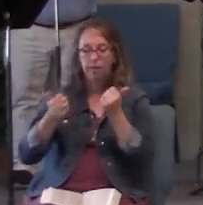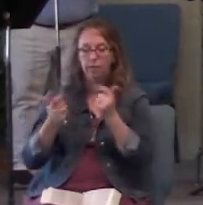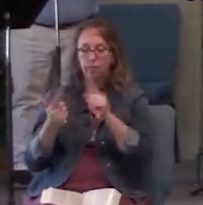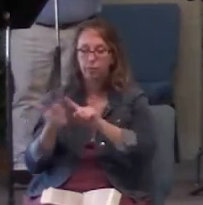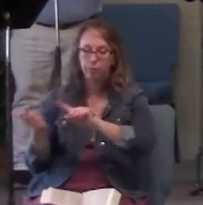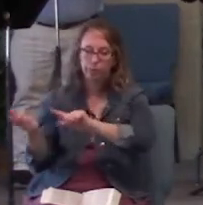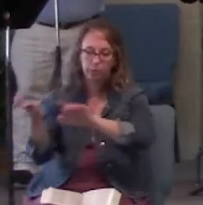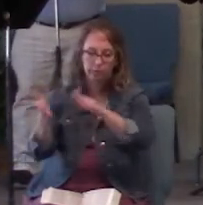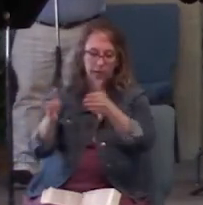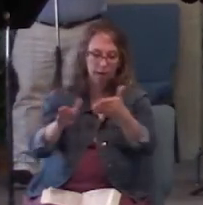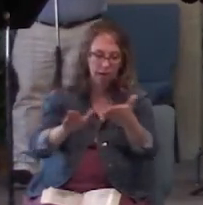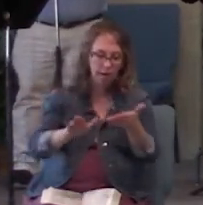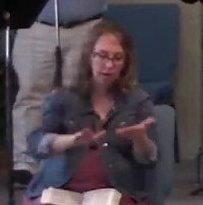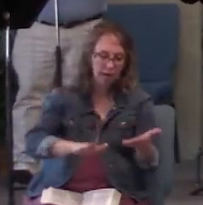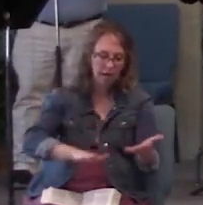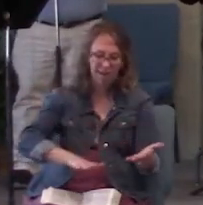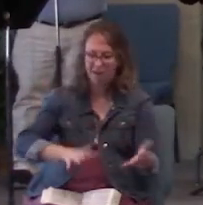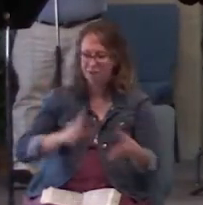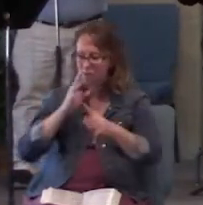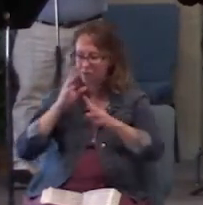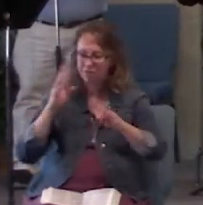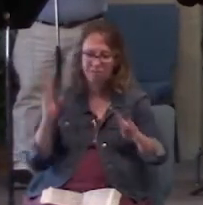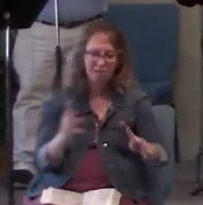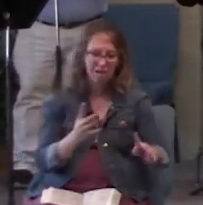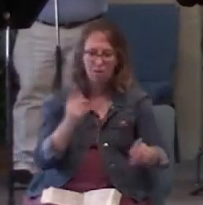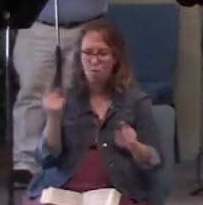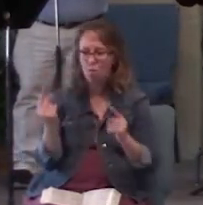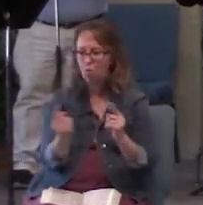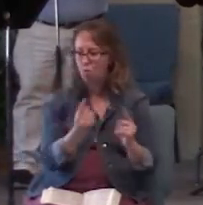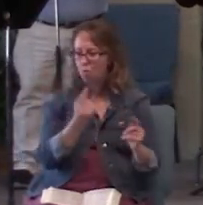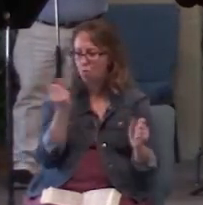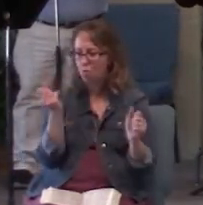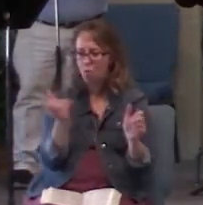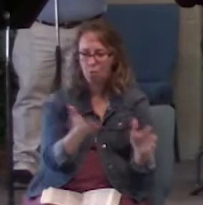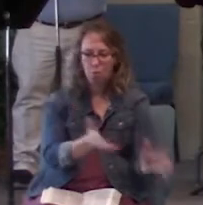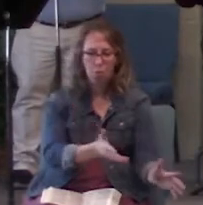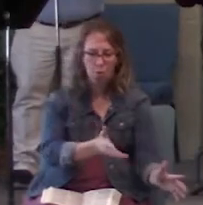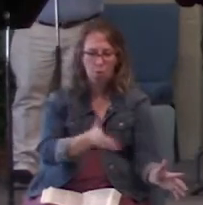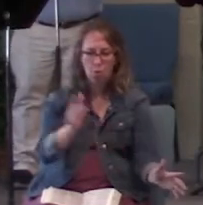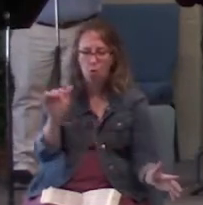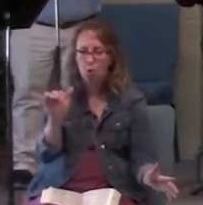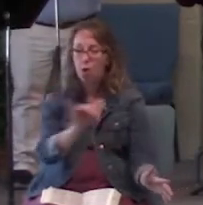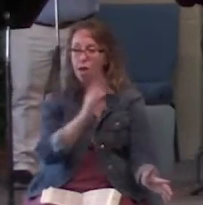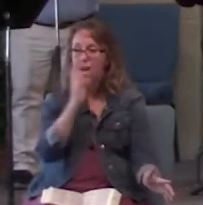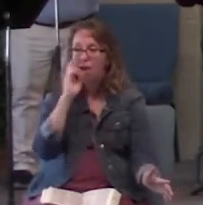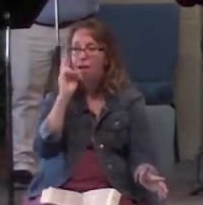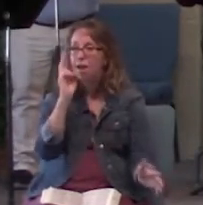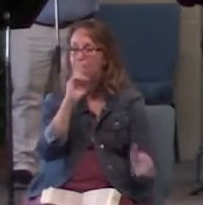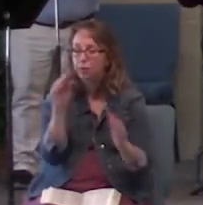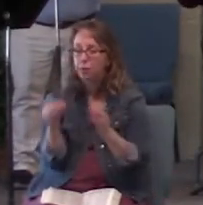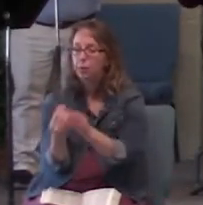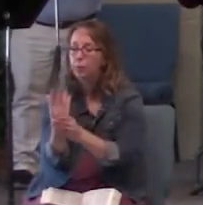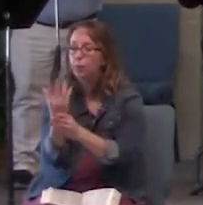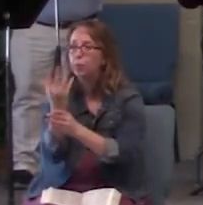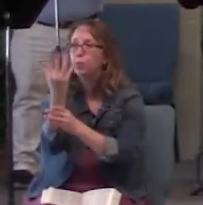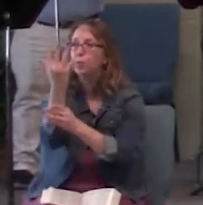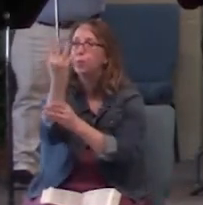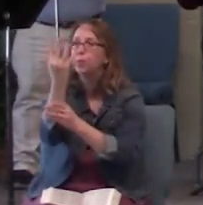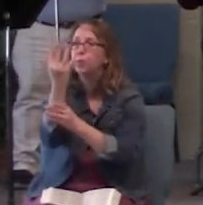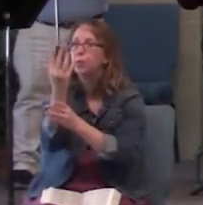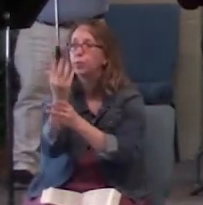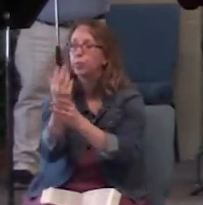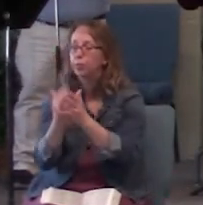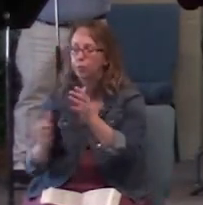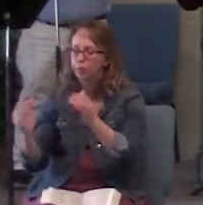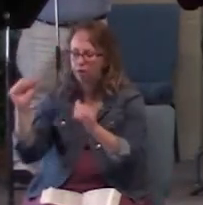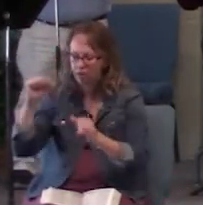die, rejected and alone, like a rose trampled on